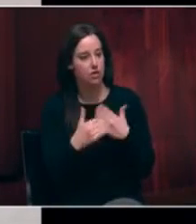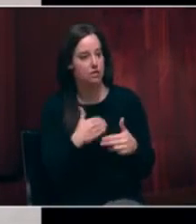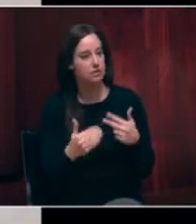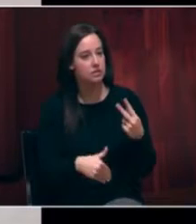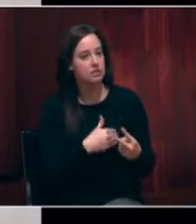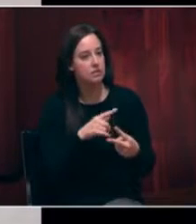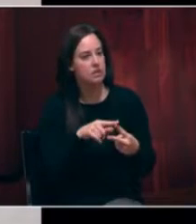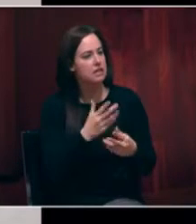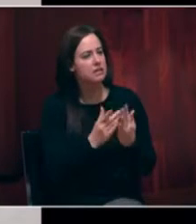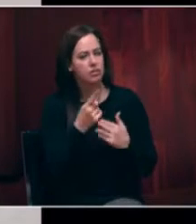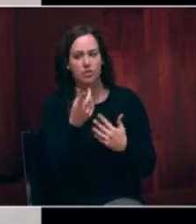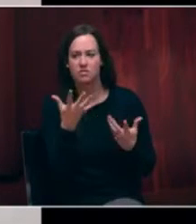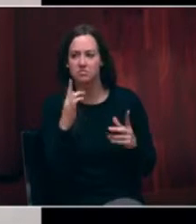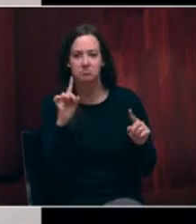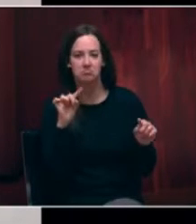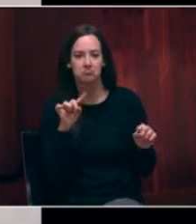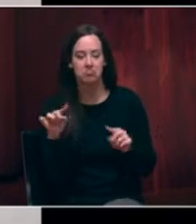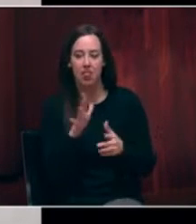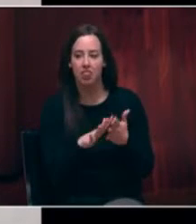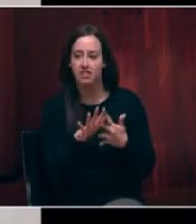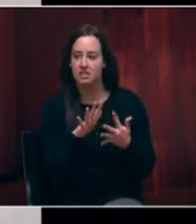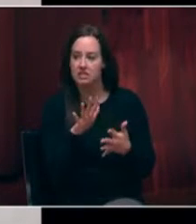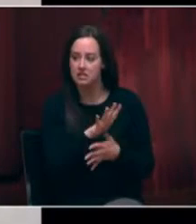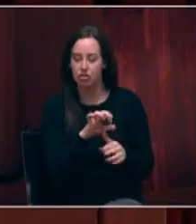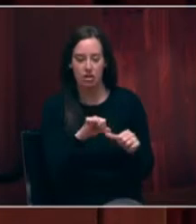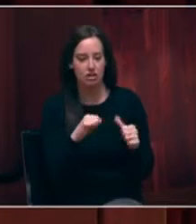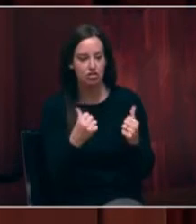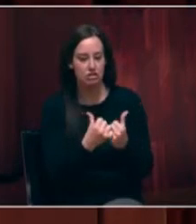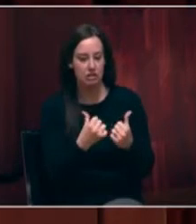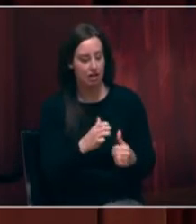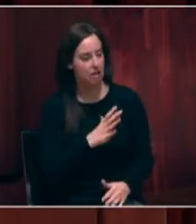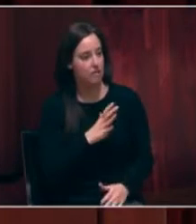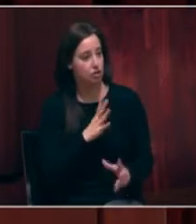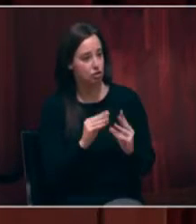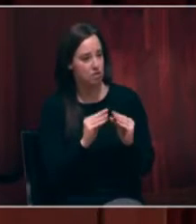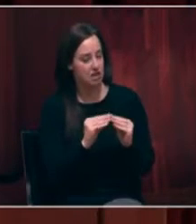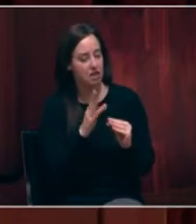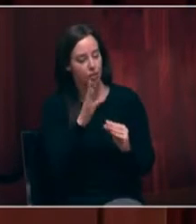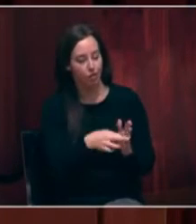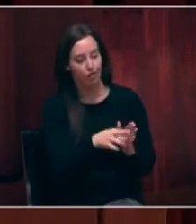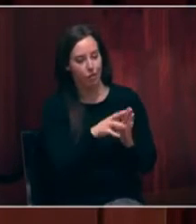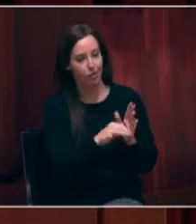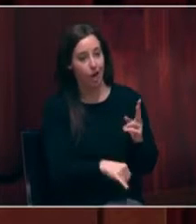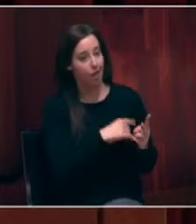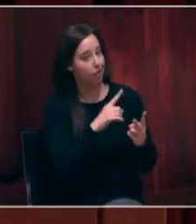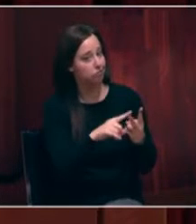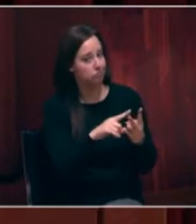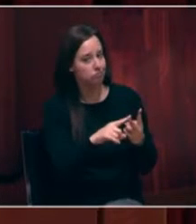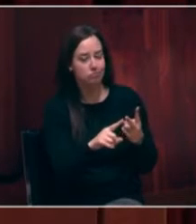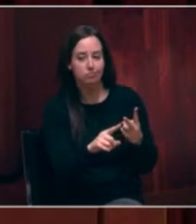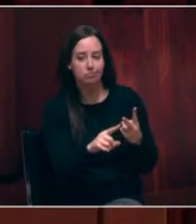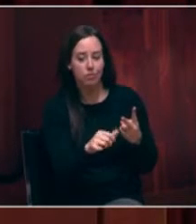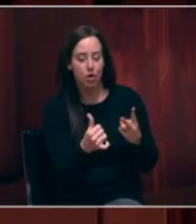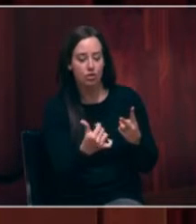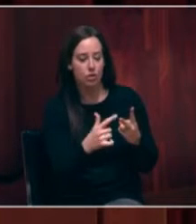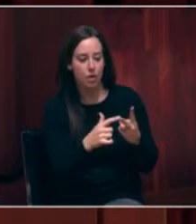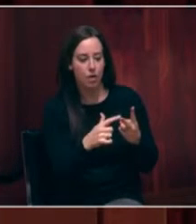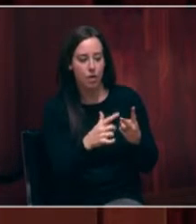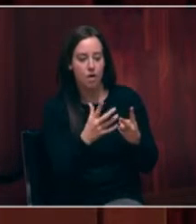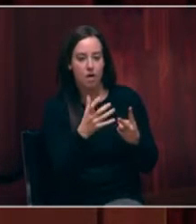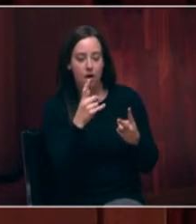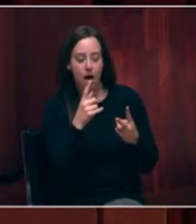of you may have attended the senior agency official meeting a few weeks ago, so it'll be a little repeat on that. And then I also wanted to take a little bit of a walk through